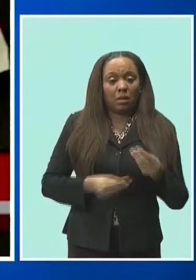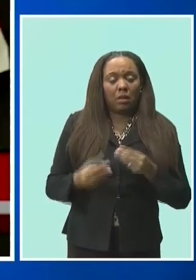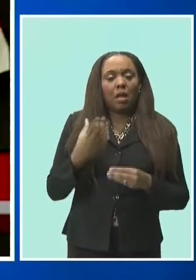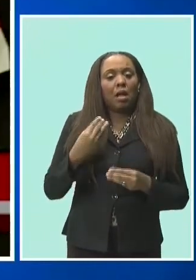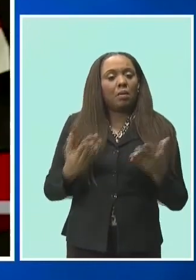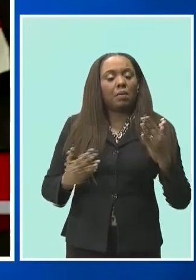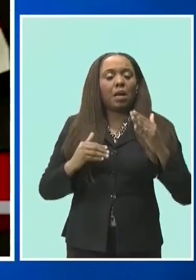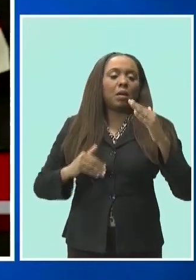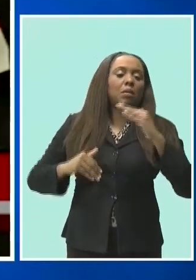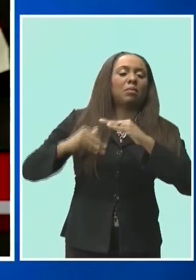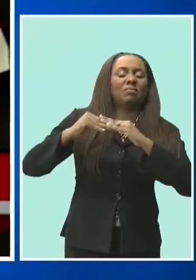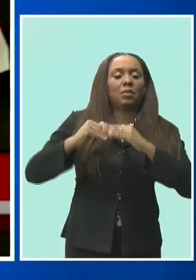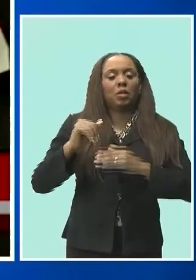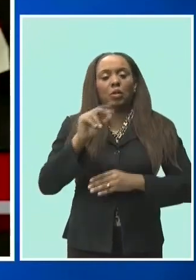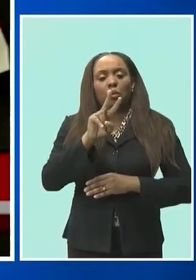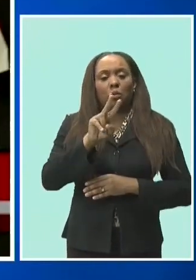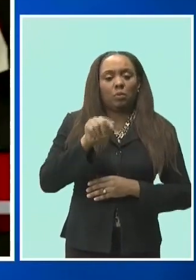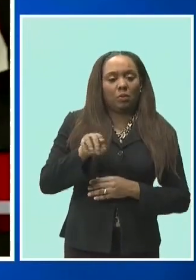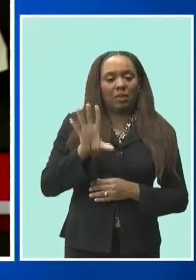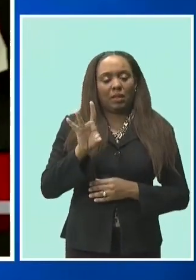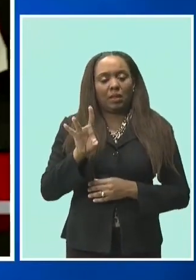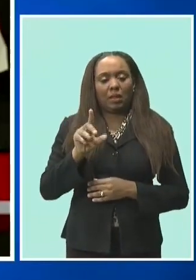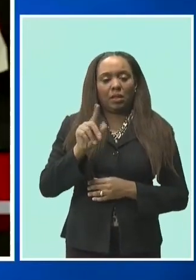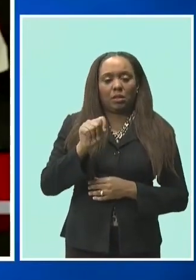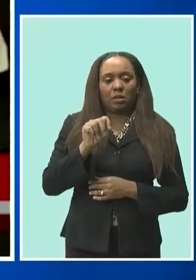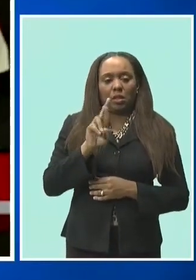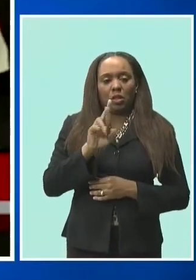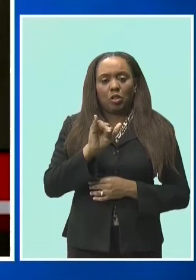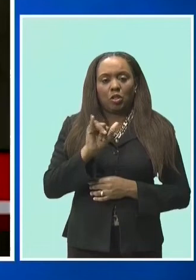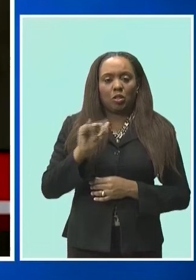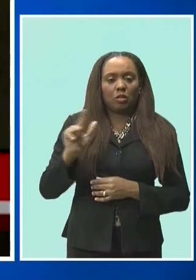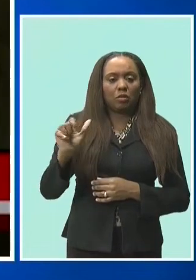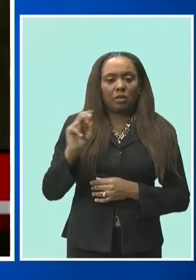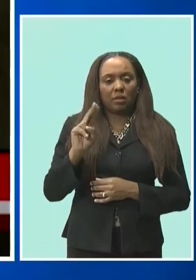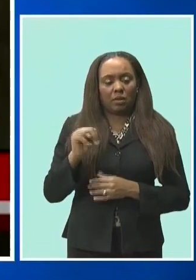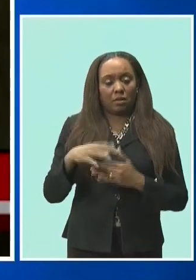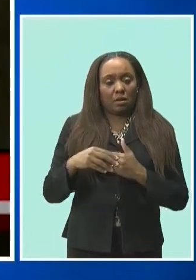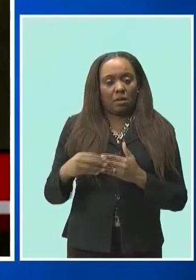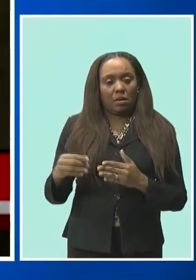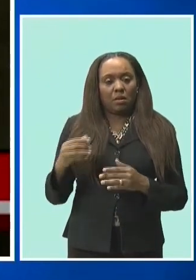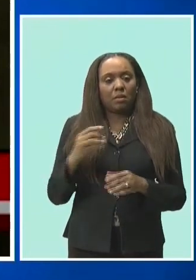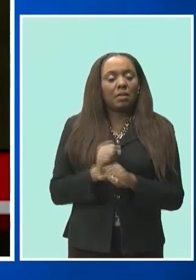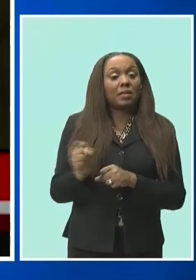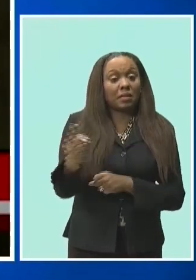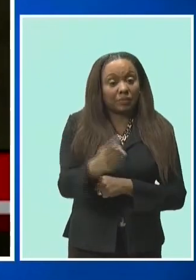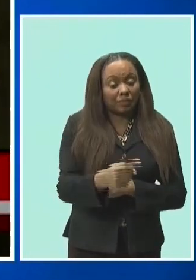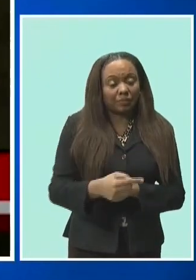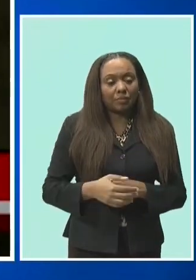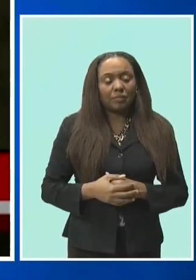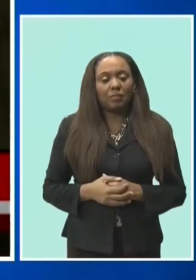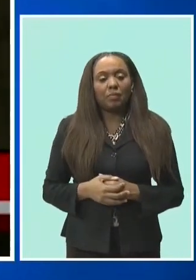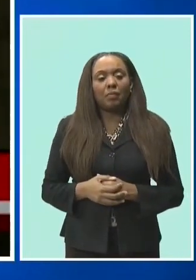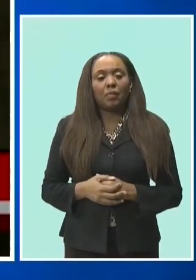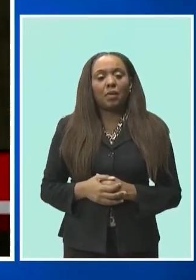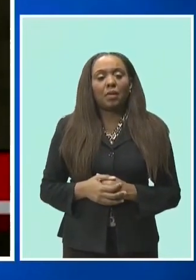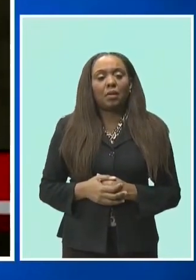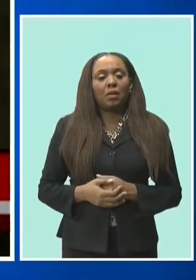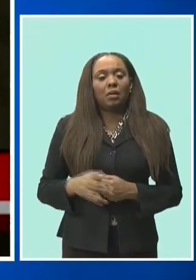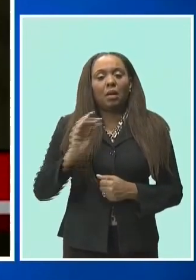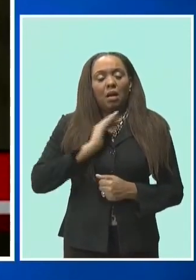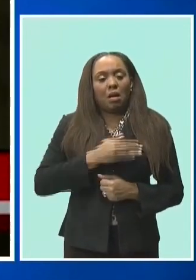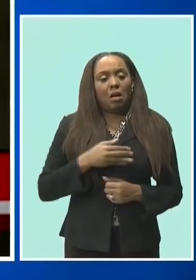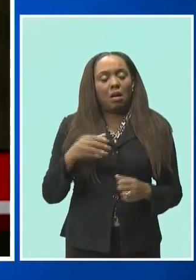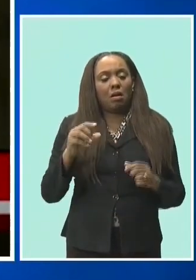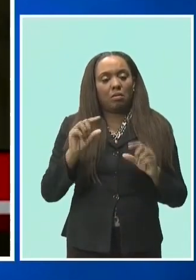to $2.8 trillion by the year 2020. Crime Stoppers International